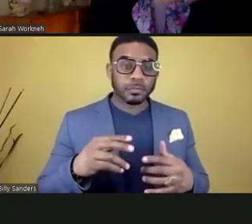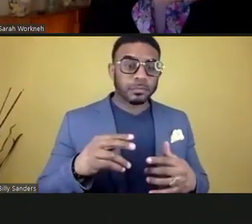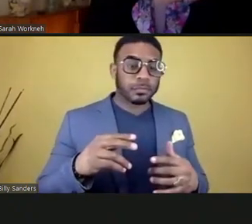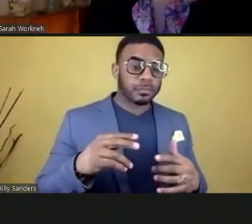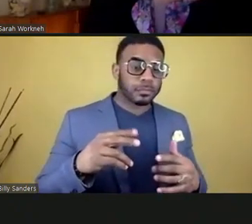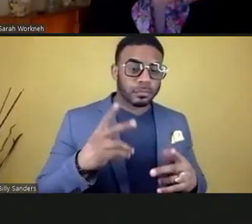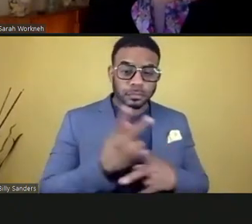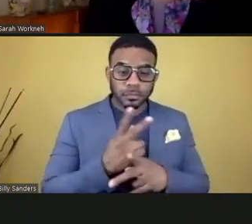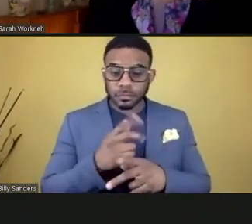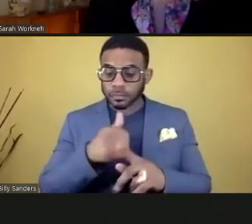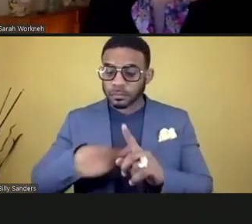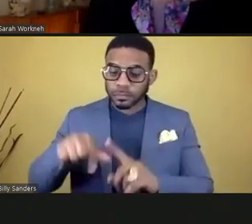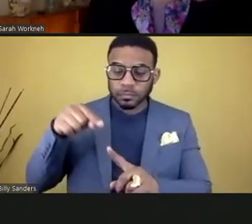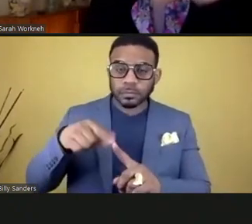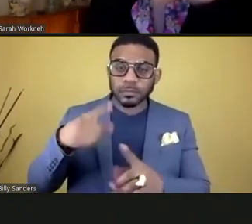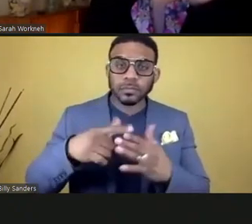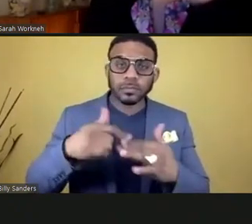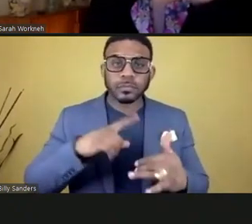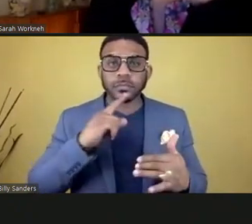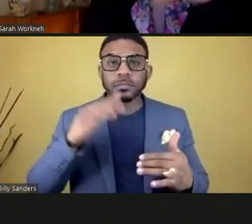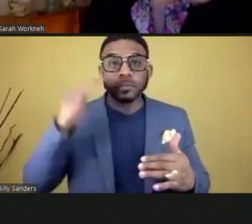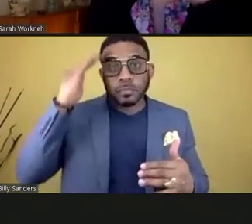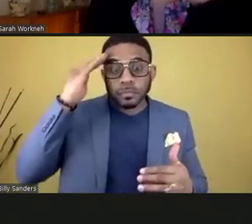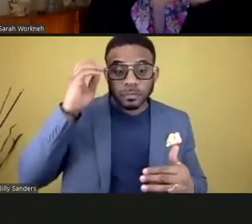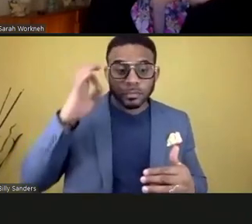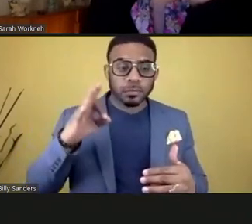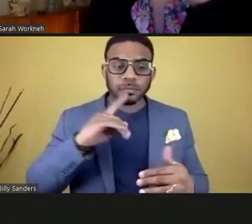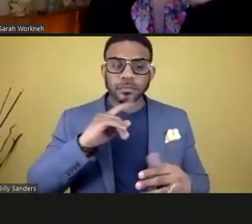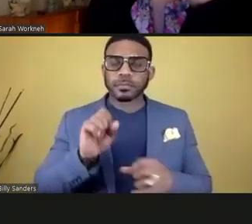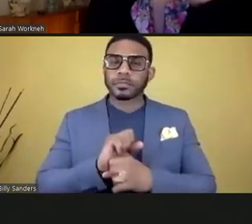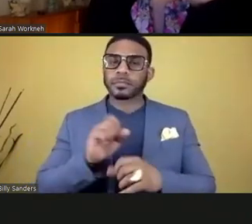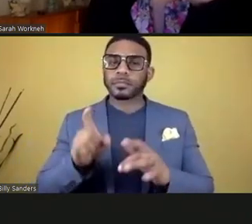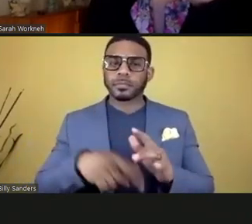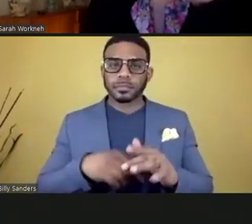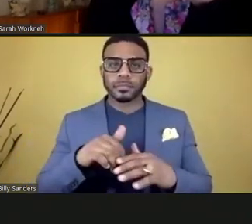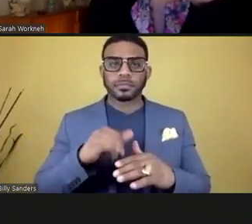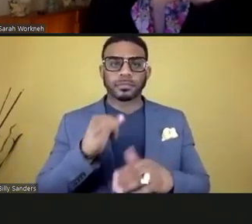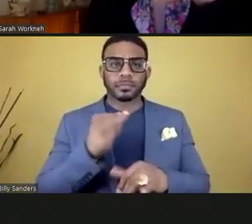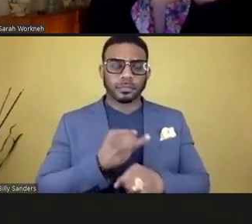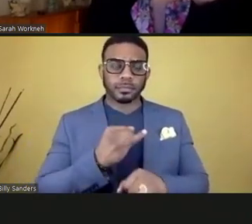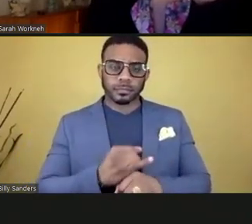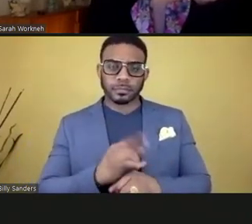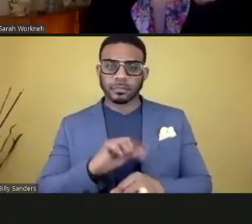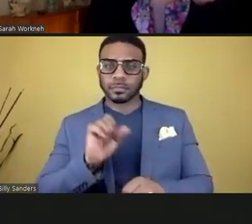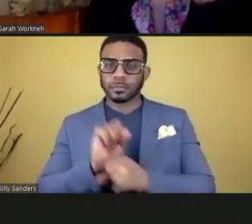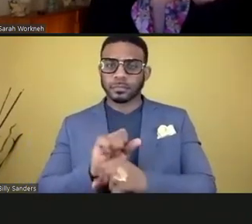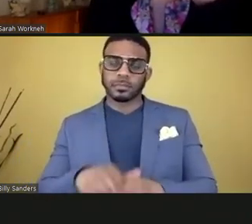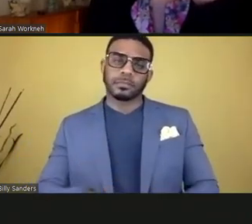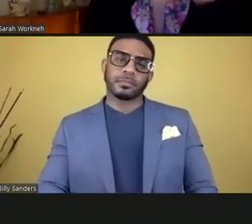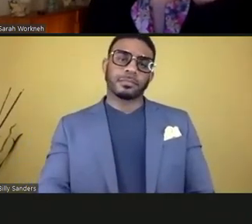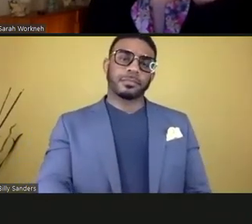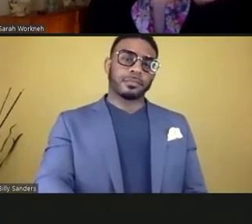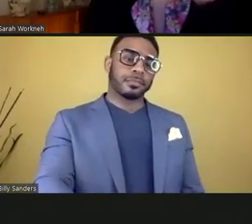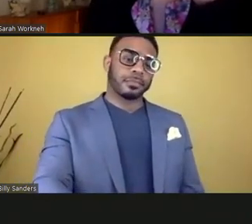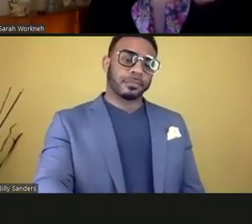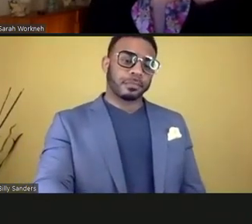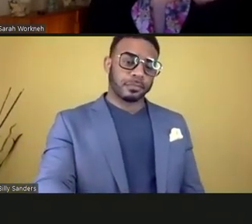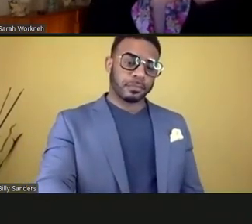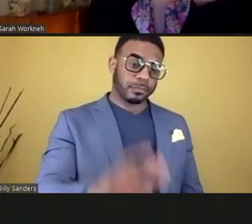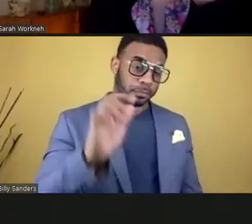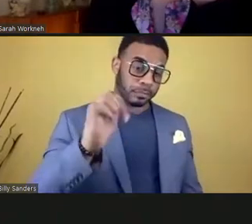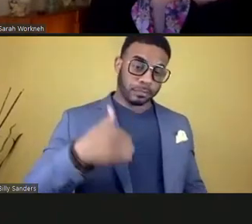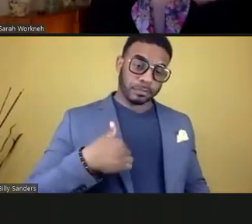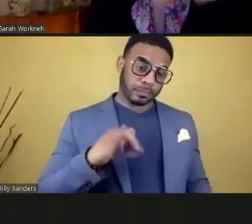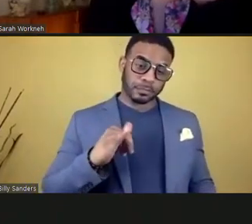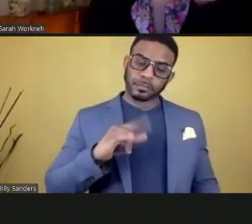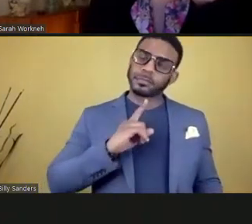navigating around what we are aware of is absent in the institutions we're working in. And for me, that's